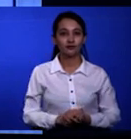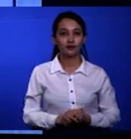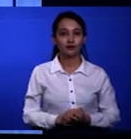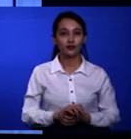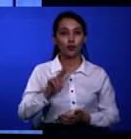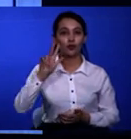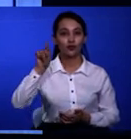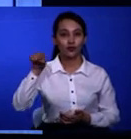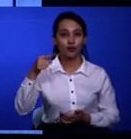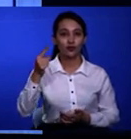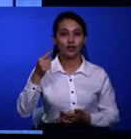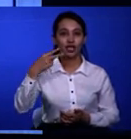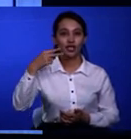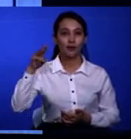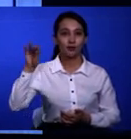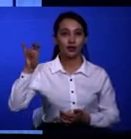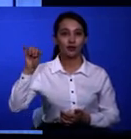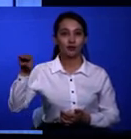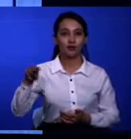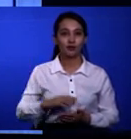3 soat 20 minut.